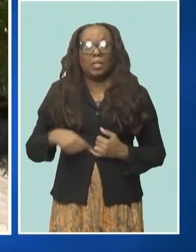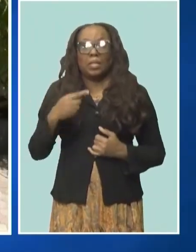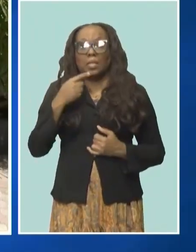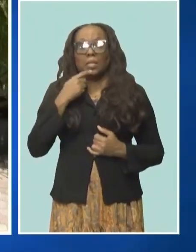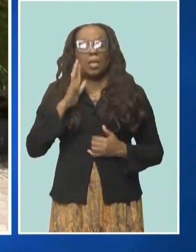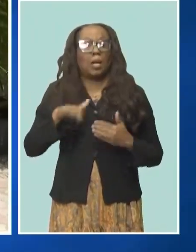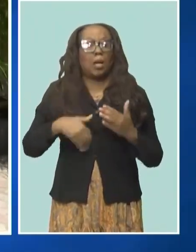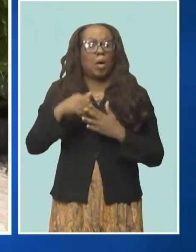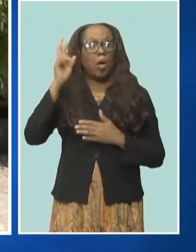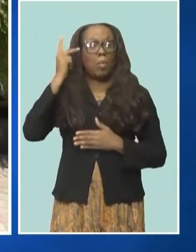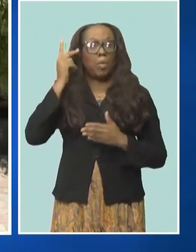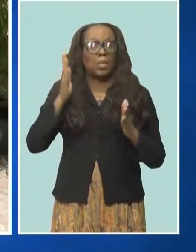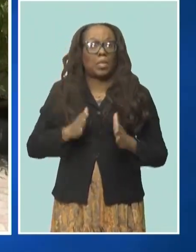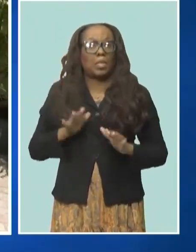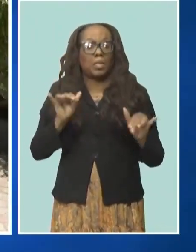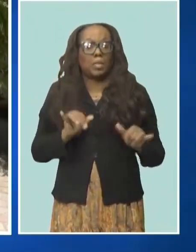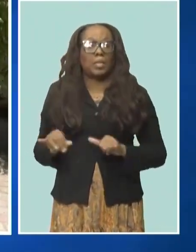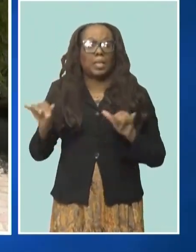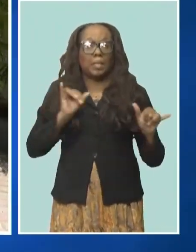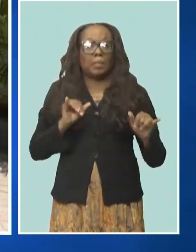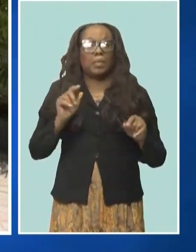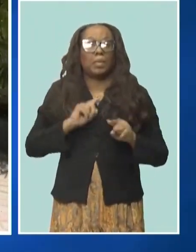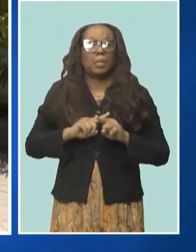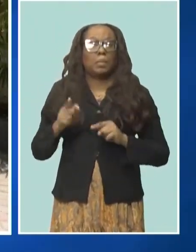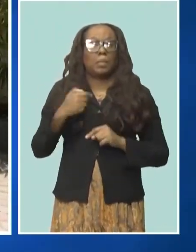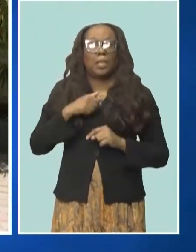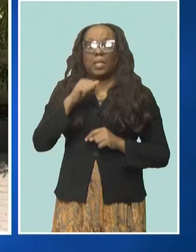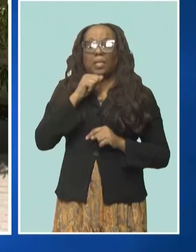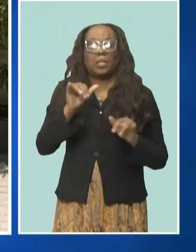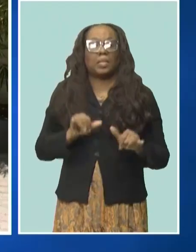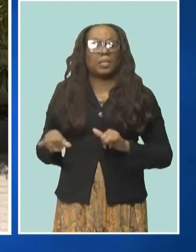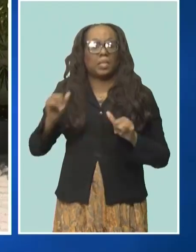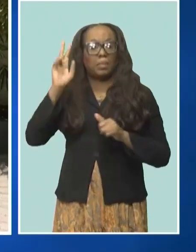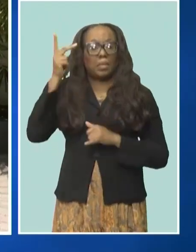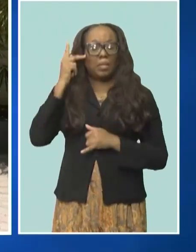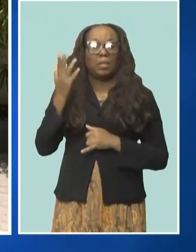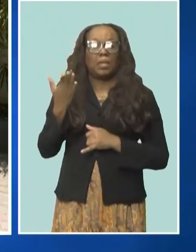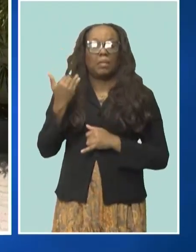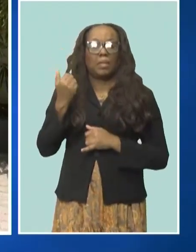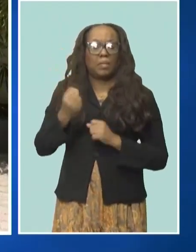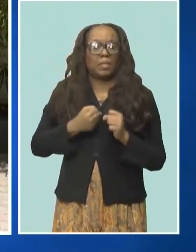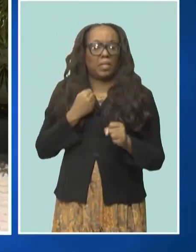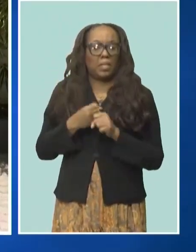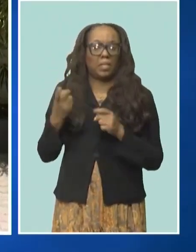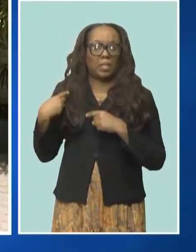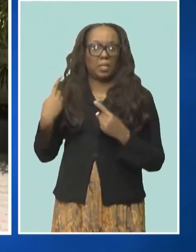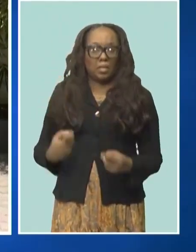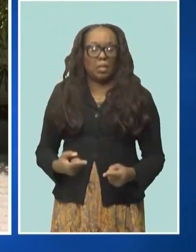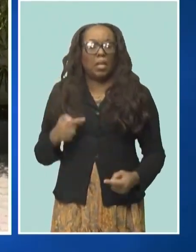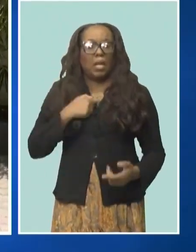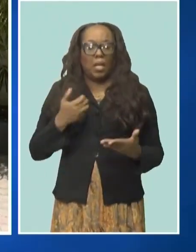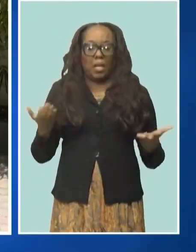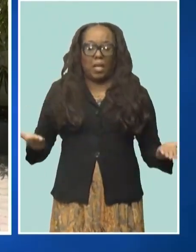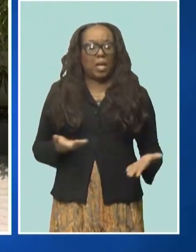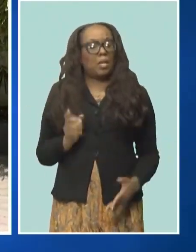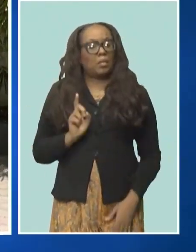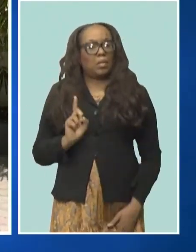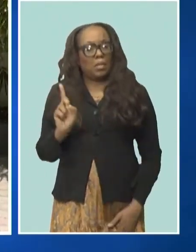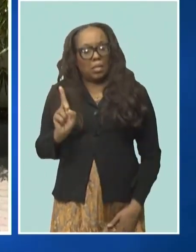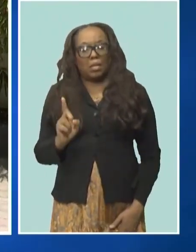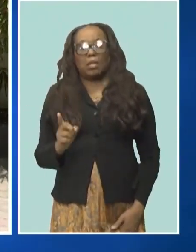are the same. But I have not been the same politician in the last 15 years. So I'm coming to present myself and to gather the